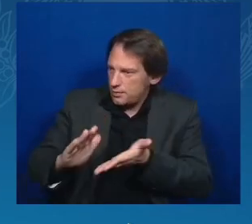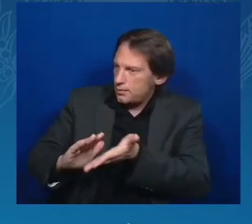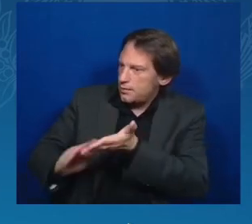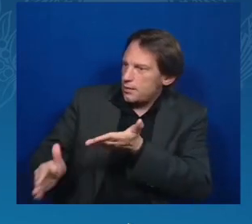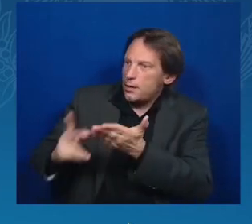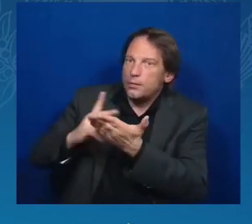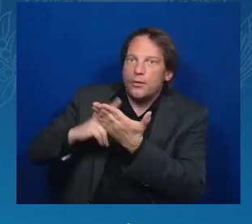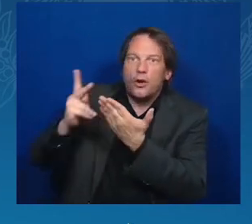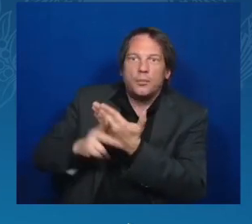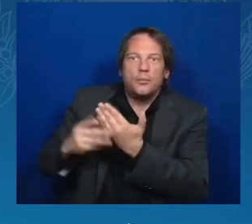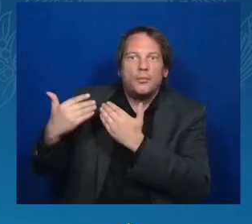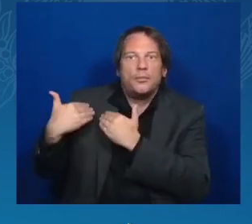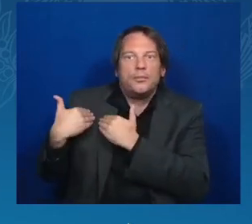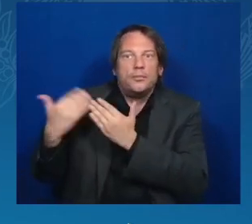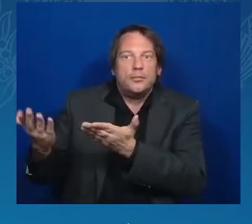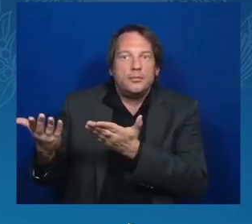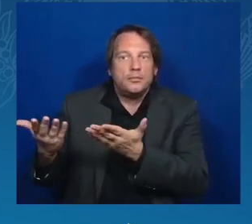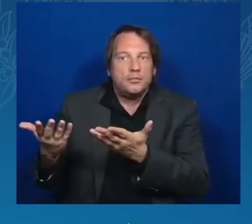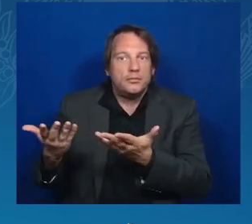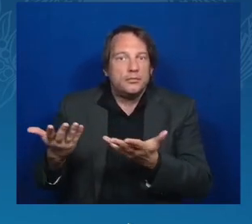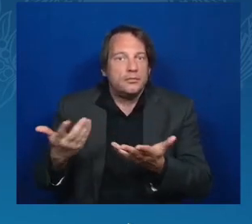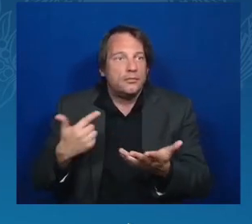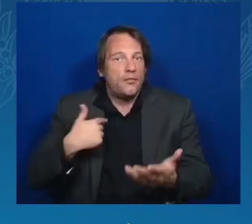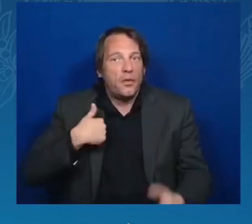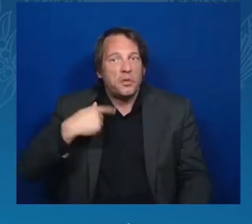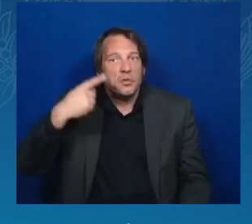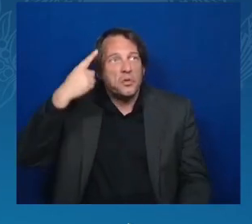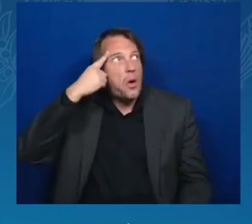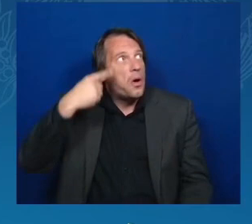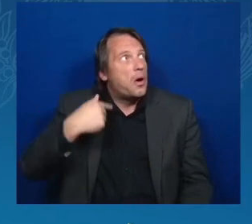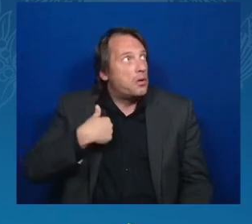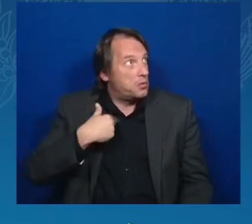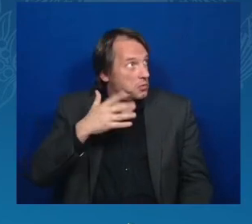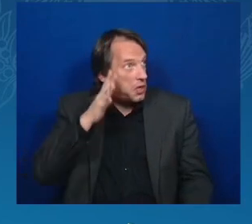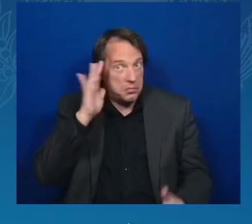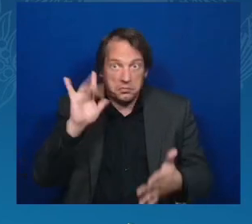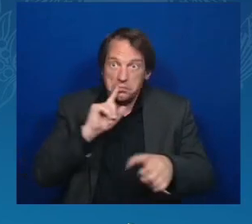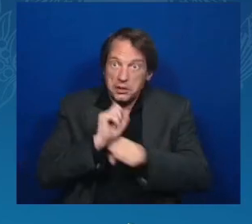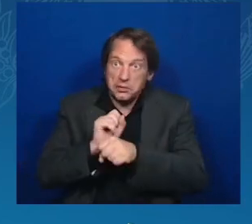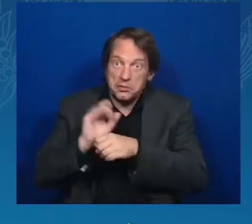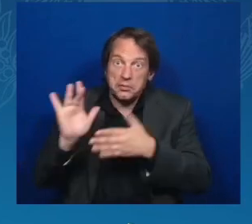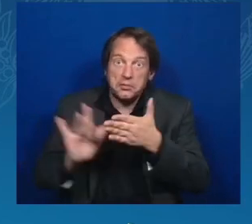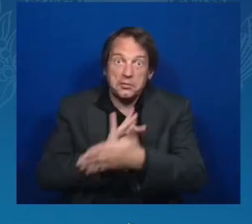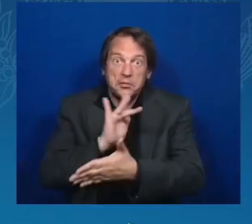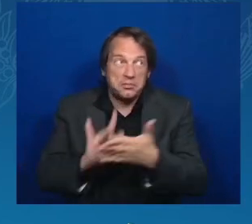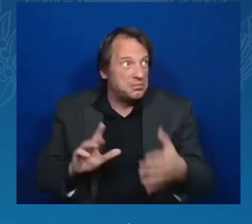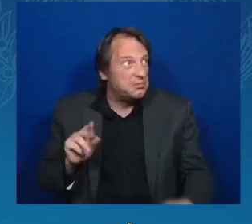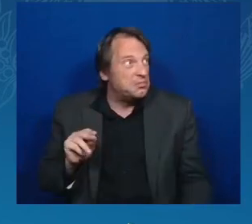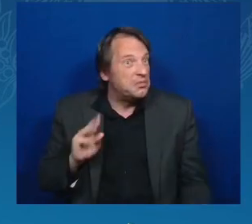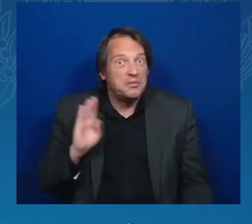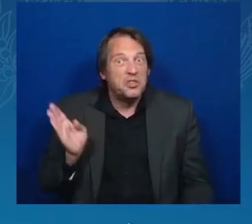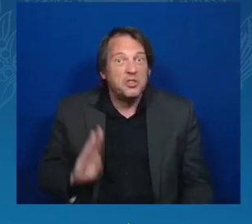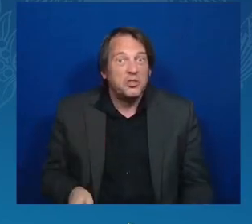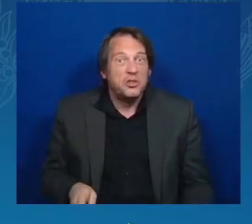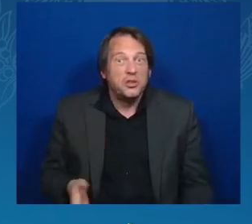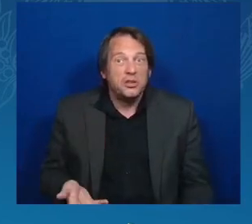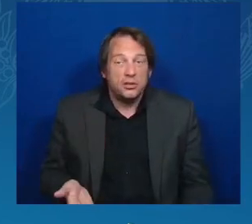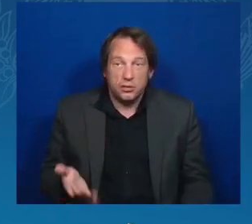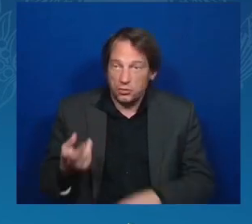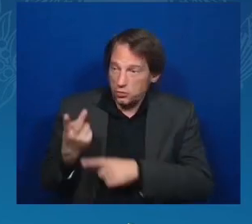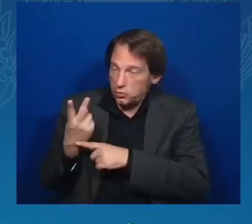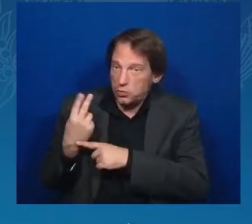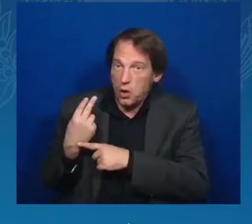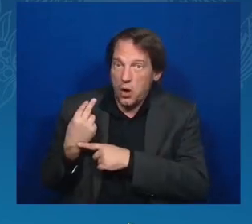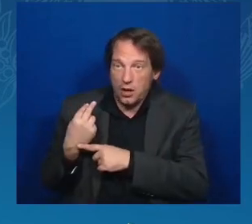I would ever get any of this done. 2 years ago, I kept trying to buy a house, but my credit was so